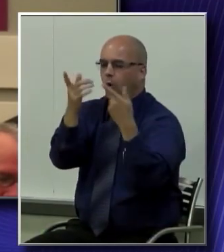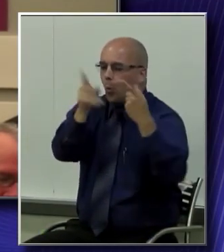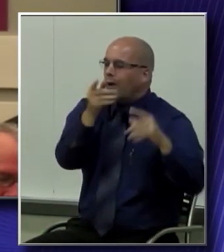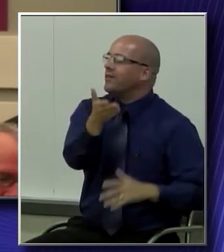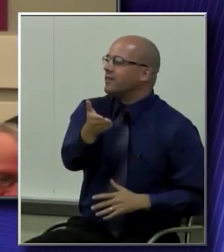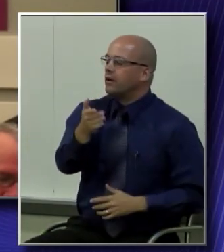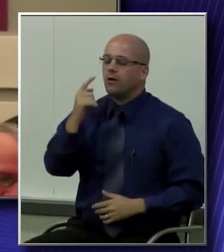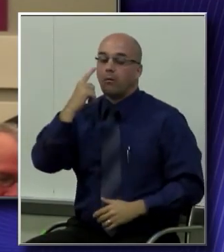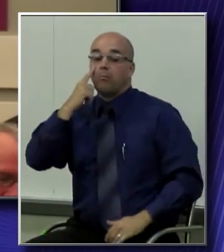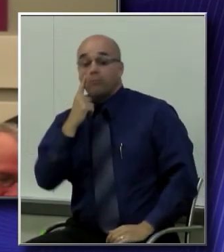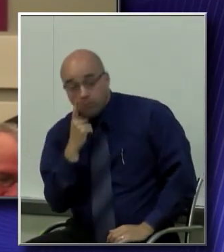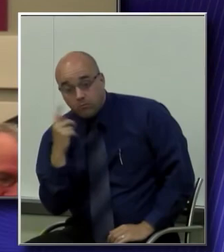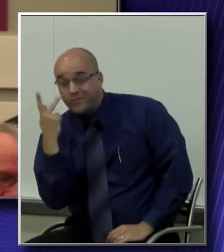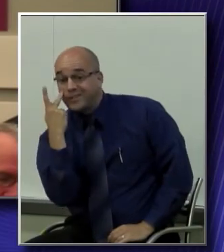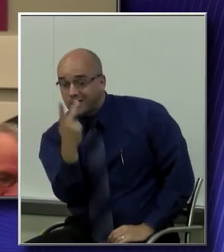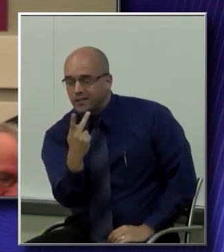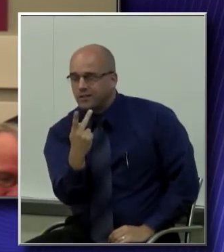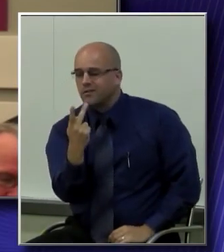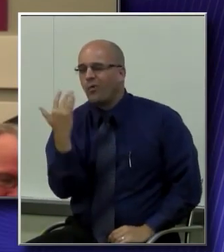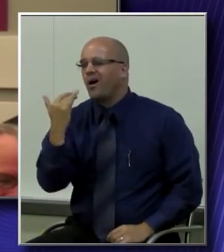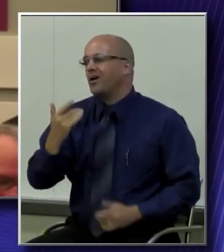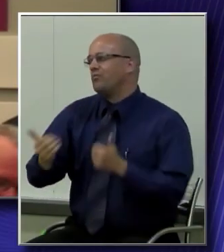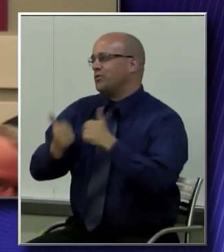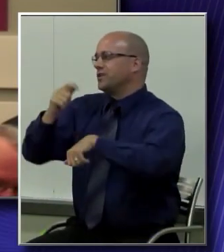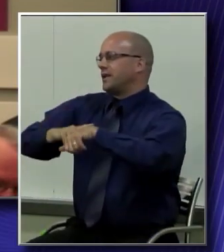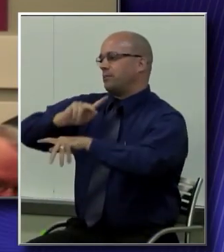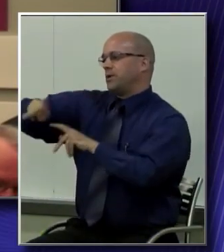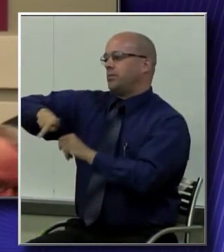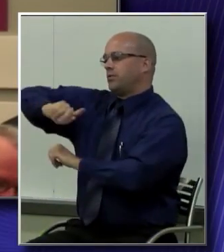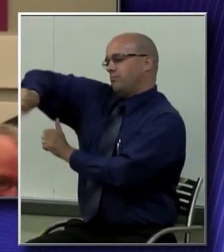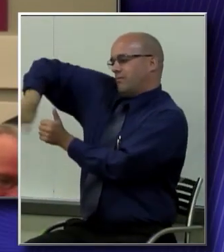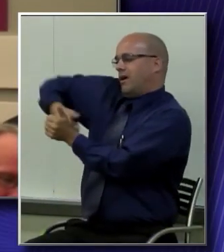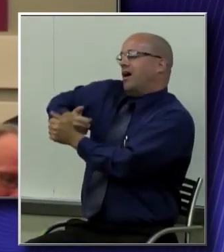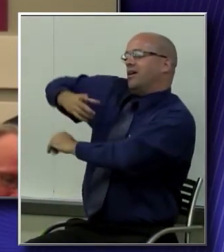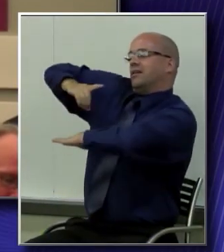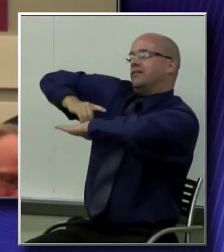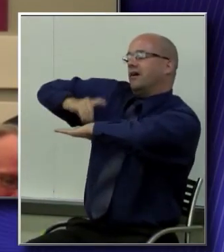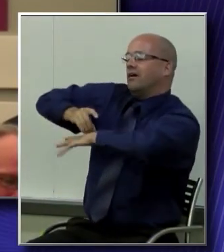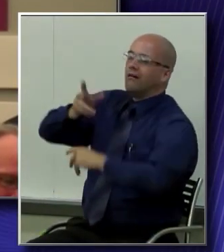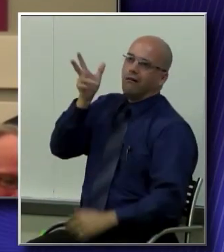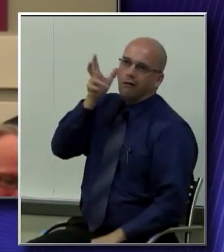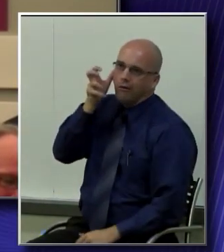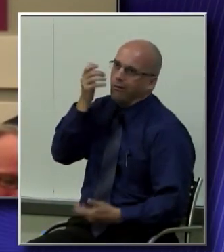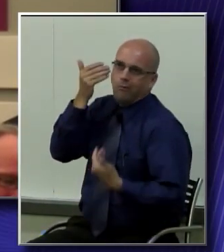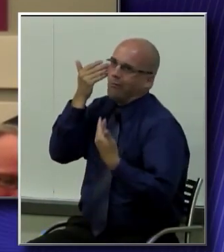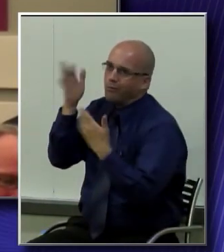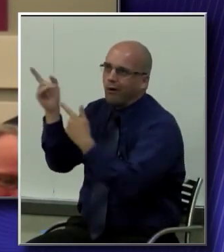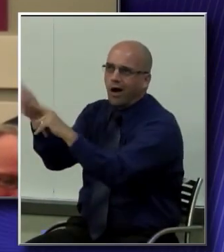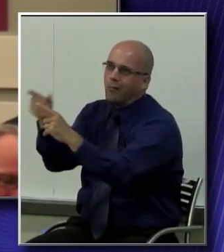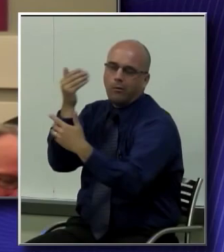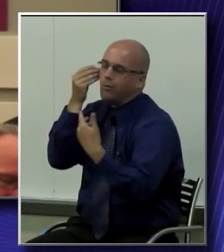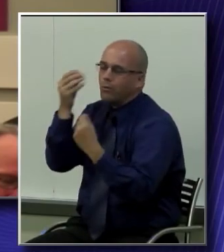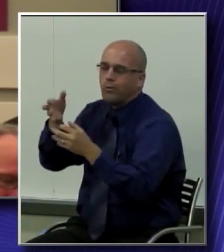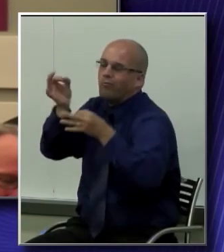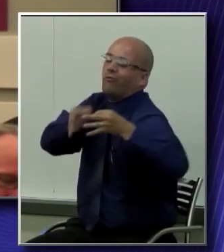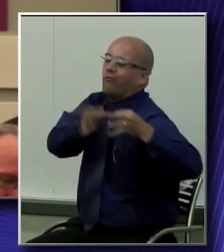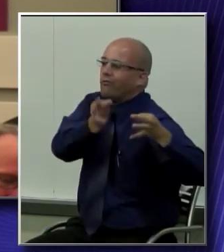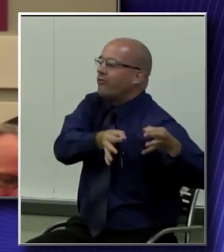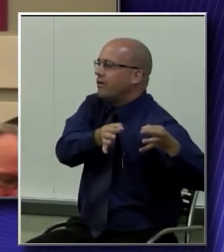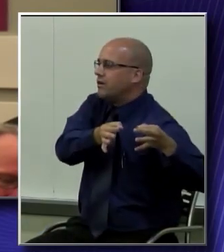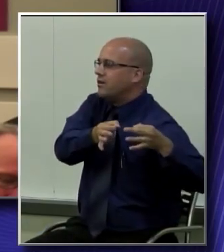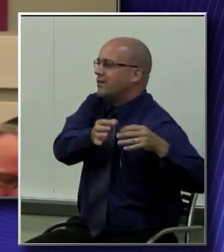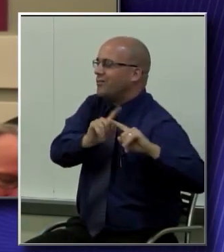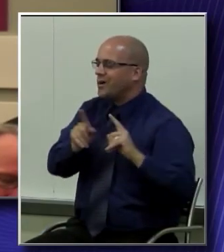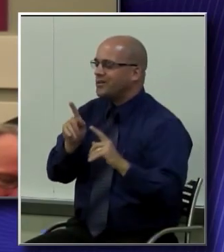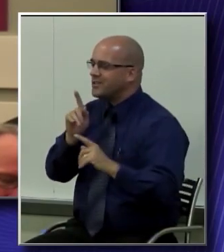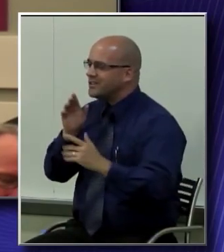Because a lot of times people sit behind their desk and they only hear what they want to hear instead of actually understanding what every individual student has to listen to